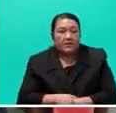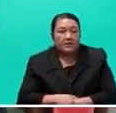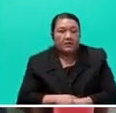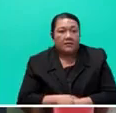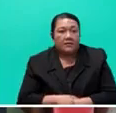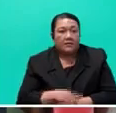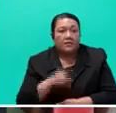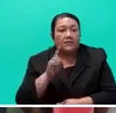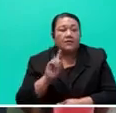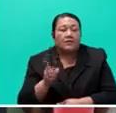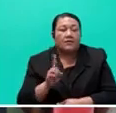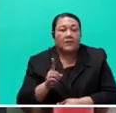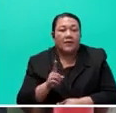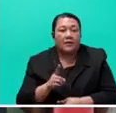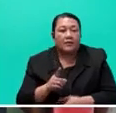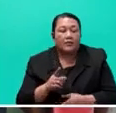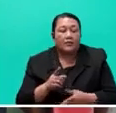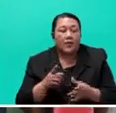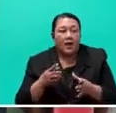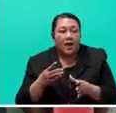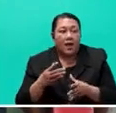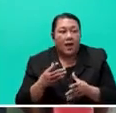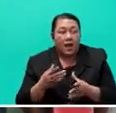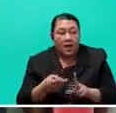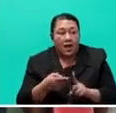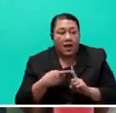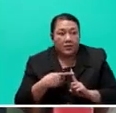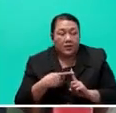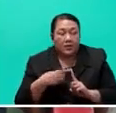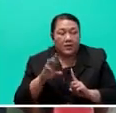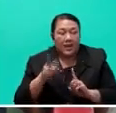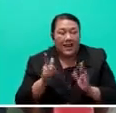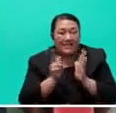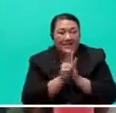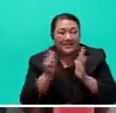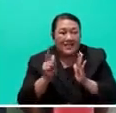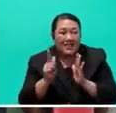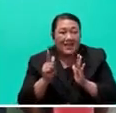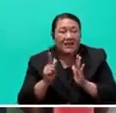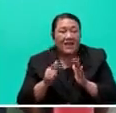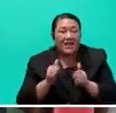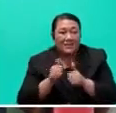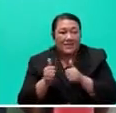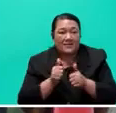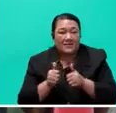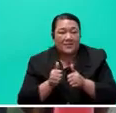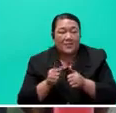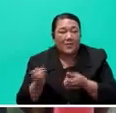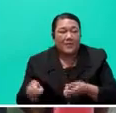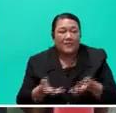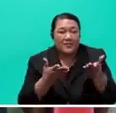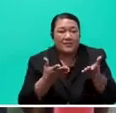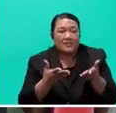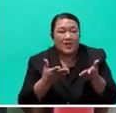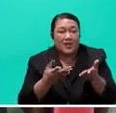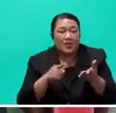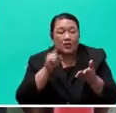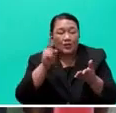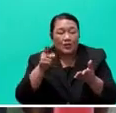adopt a legislative and administrative provisions to give effect to the World Heritage